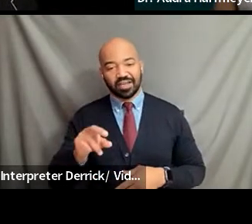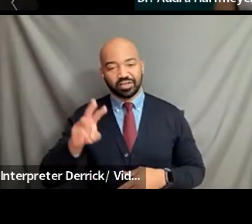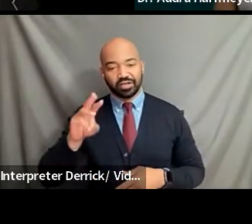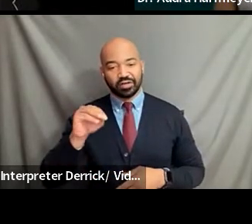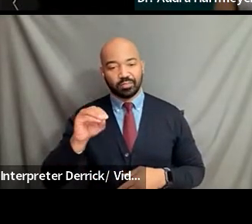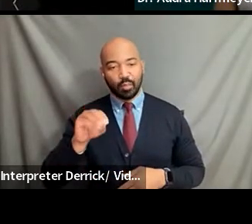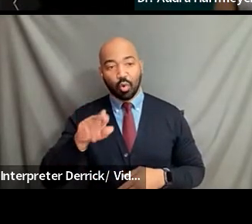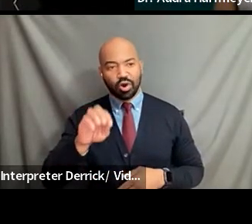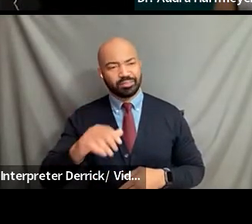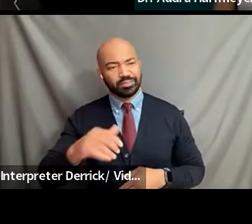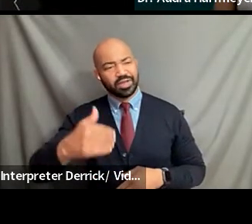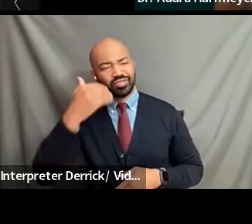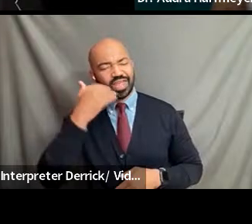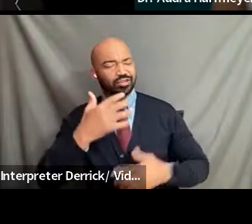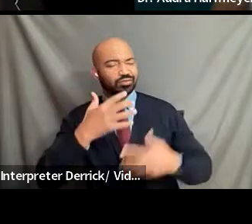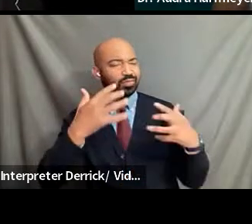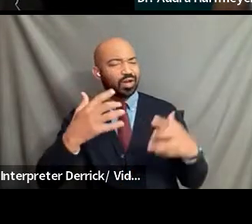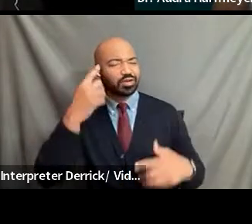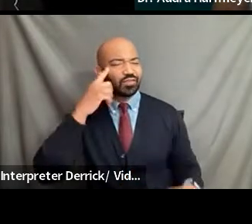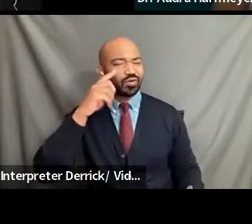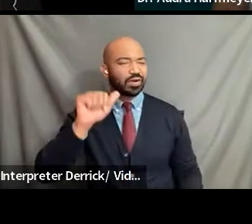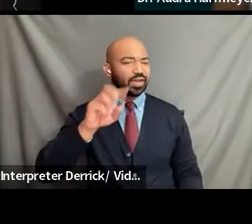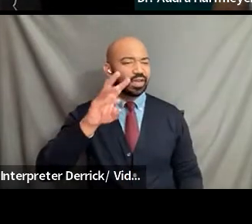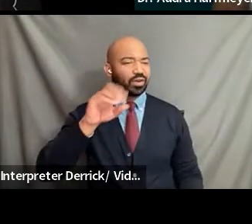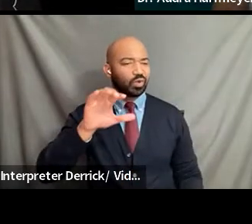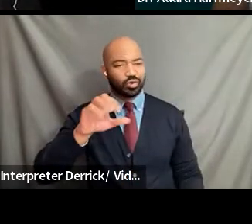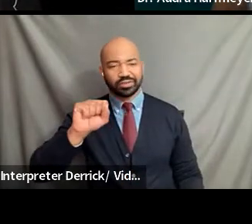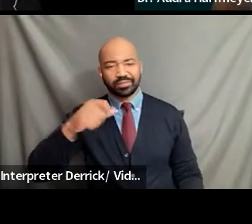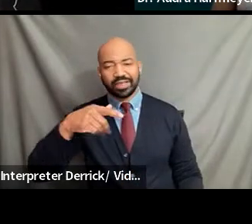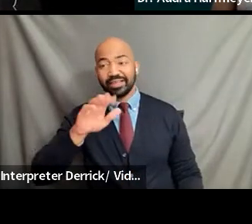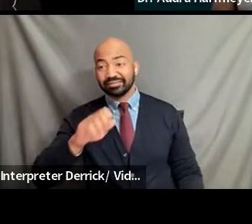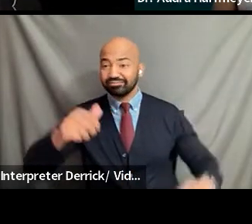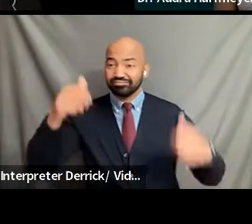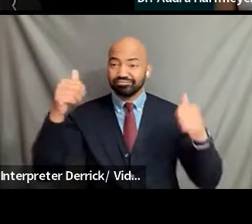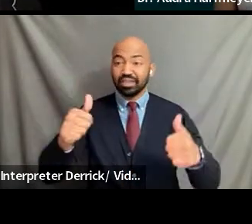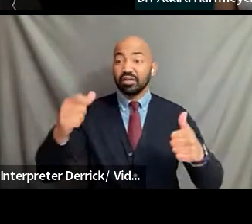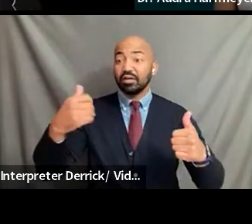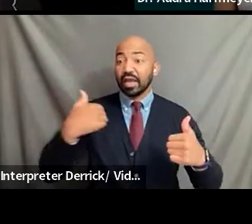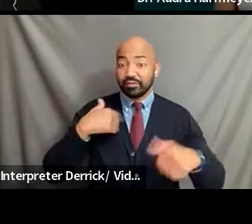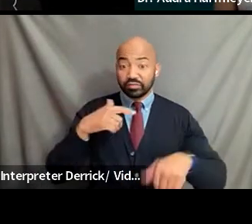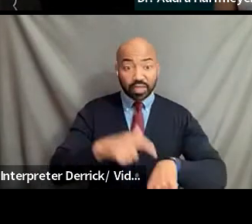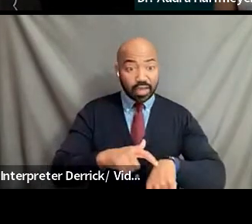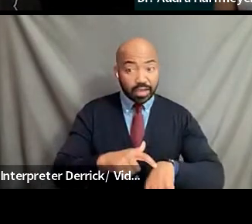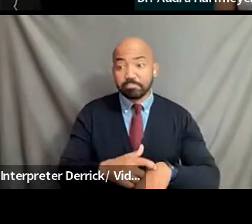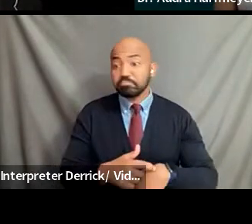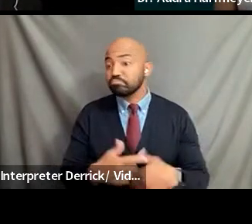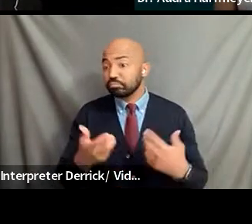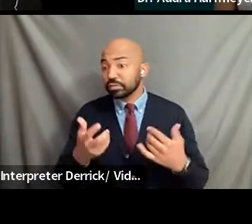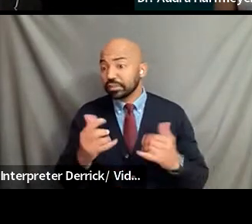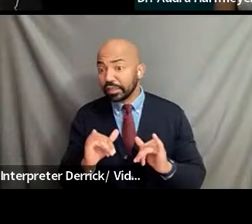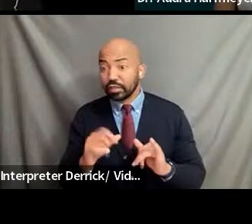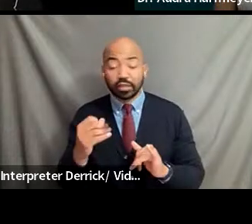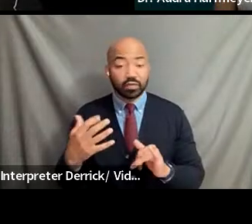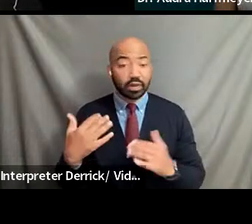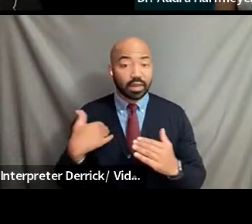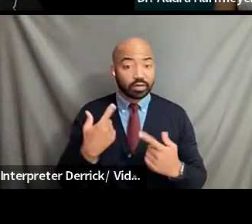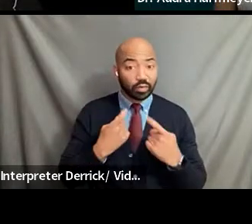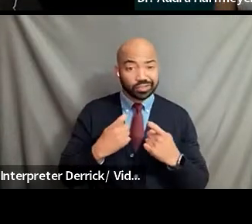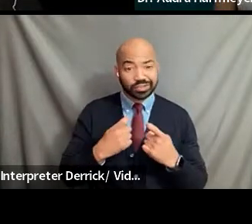So yeah, we still do have some time. If you have any questions, please put them in the YouTube chat or the Zoom chat, and